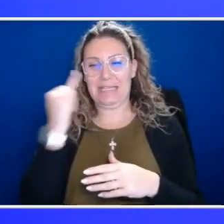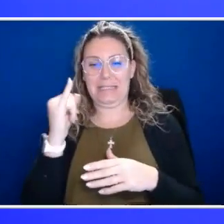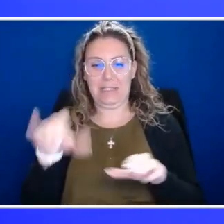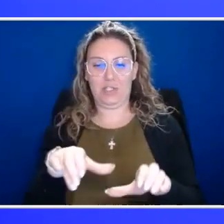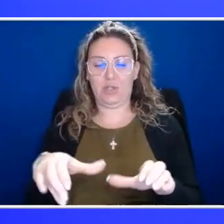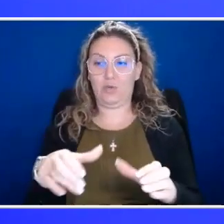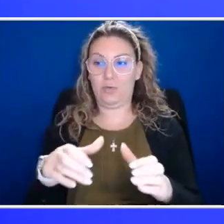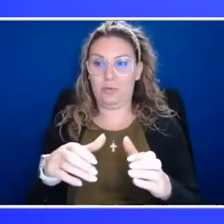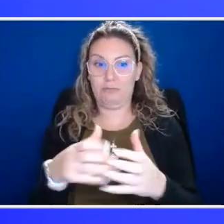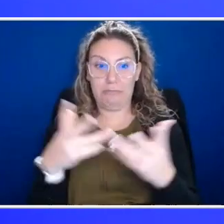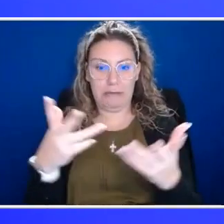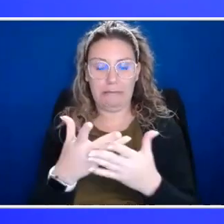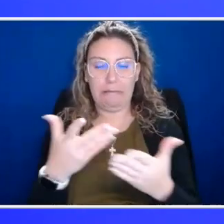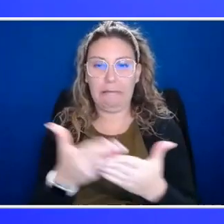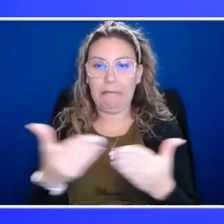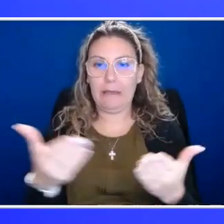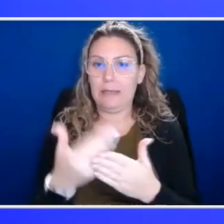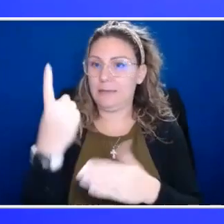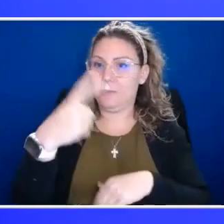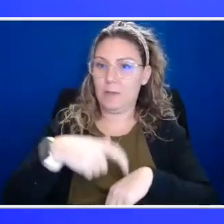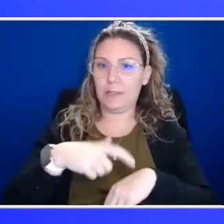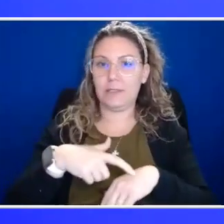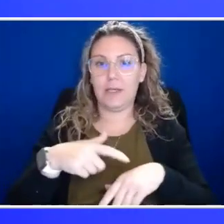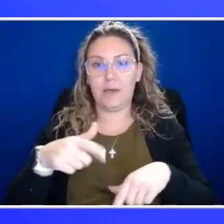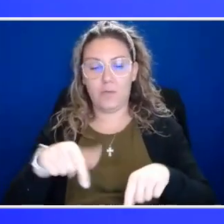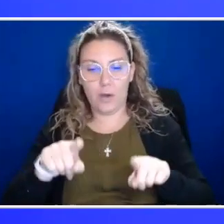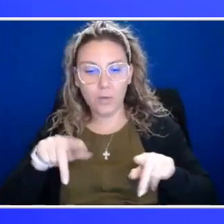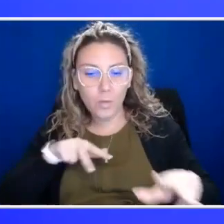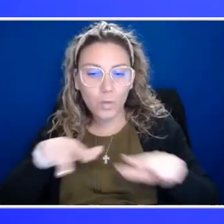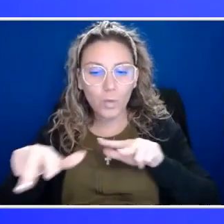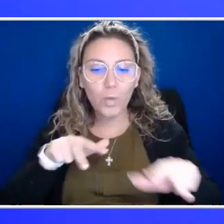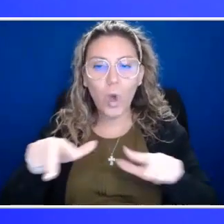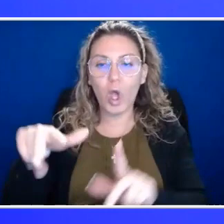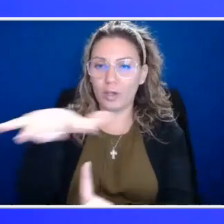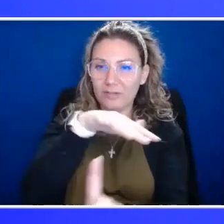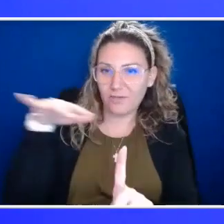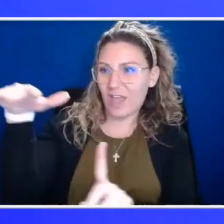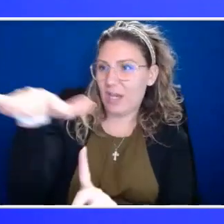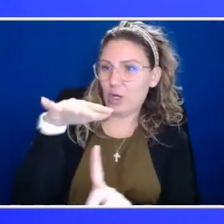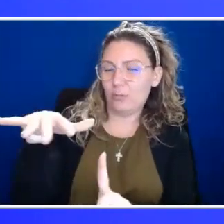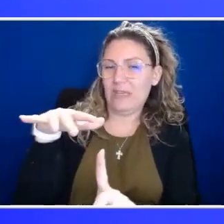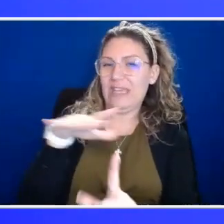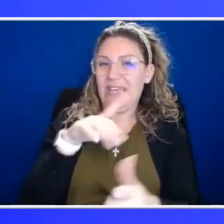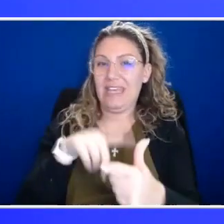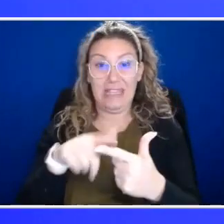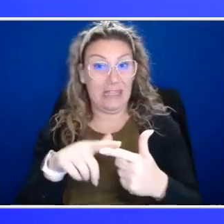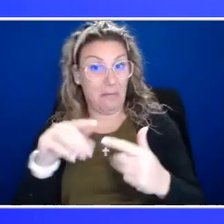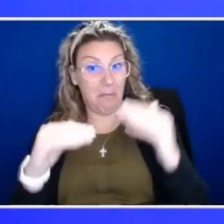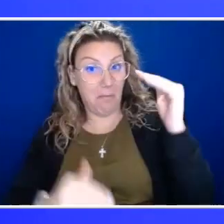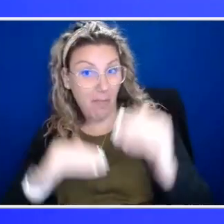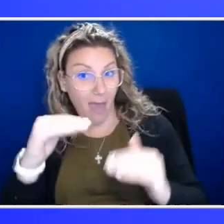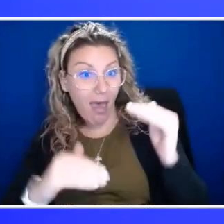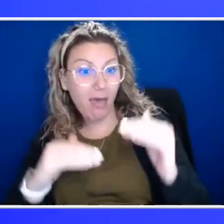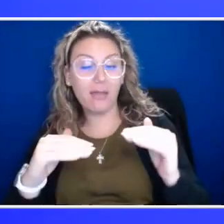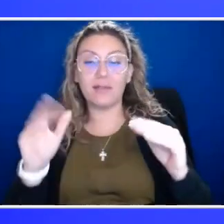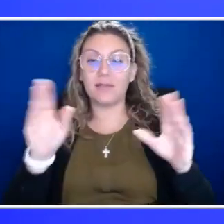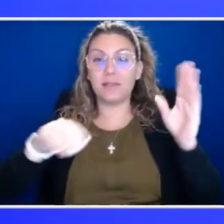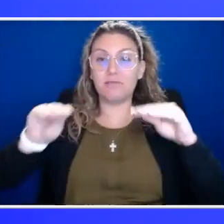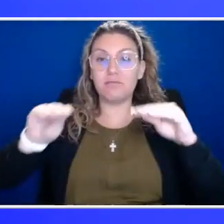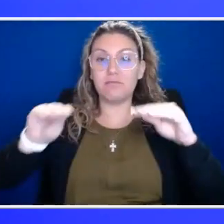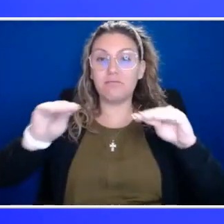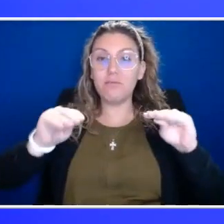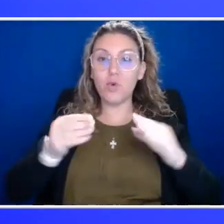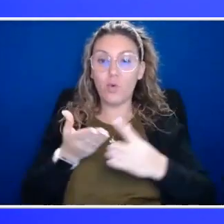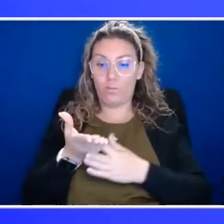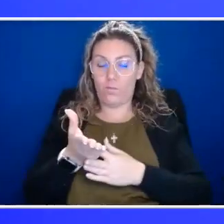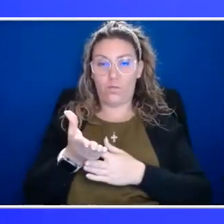have to be able to take in your environment around you and maintain your balance in order to sort of move through space. And